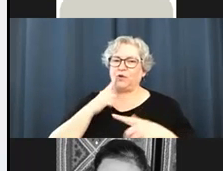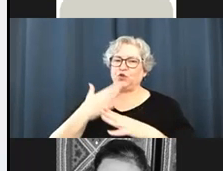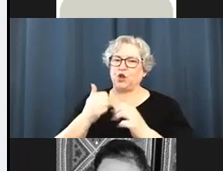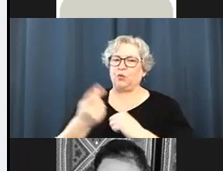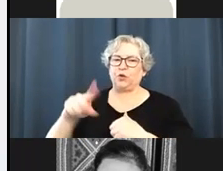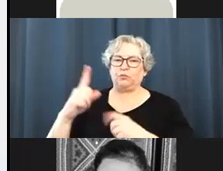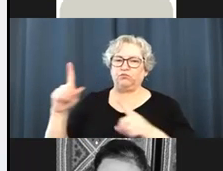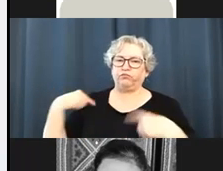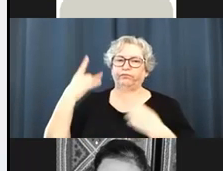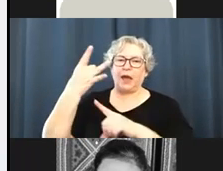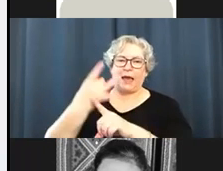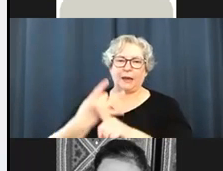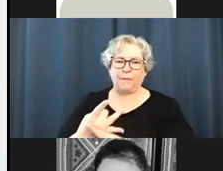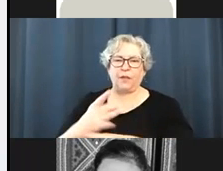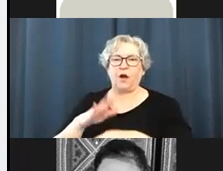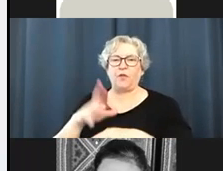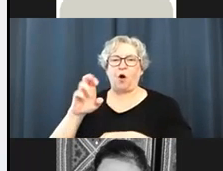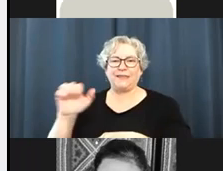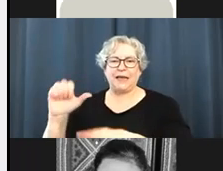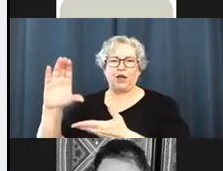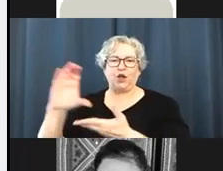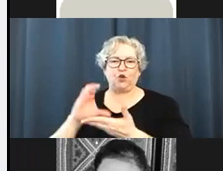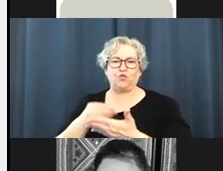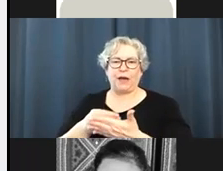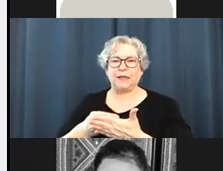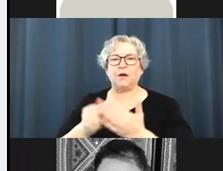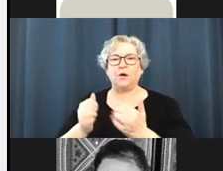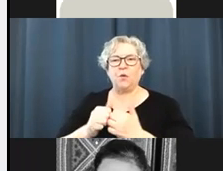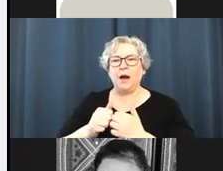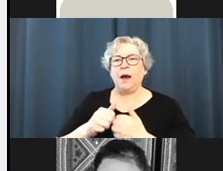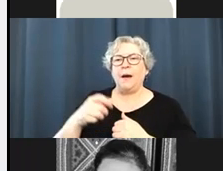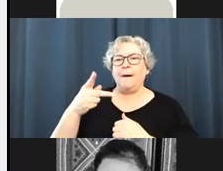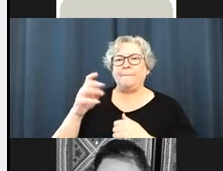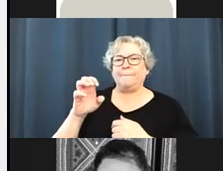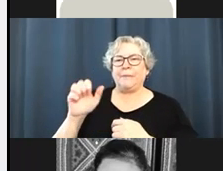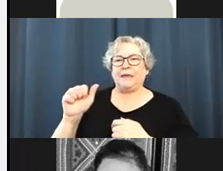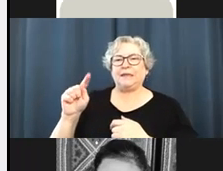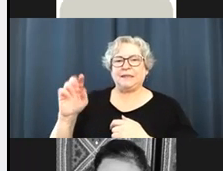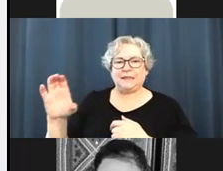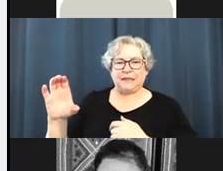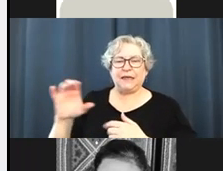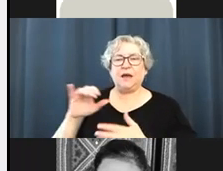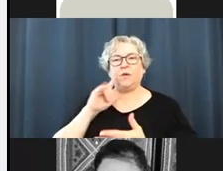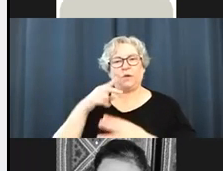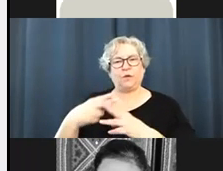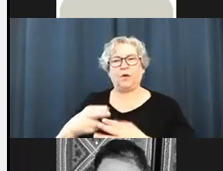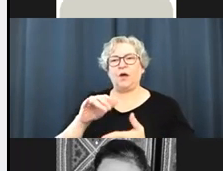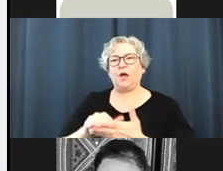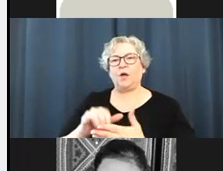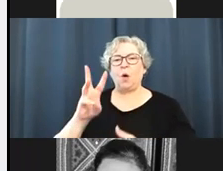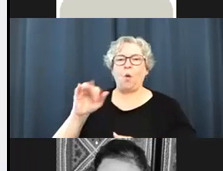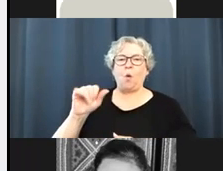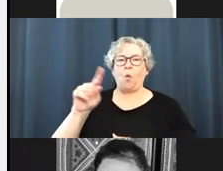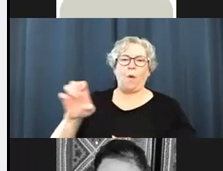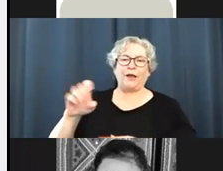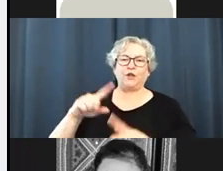over the last 8 months on the RSA grant. With PTC, we refer to this grant as Ways to Adulthood